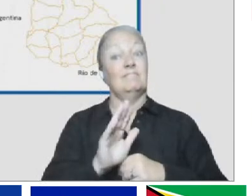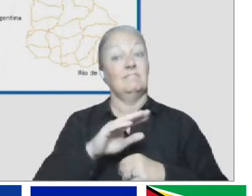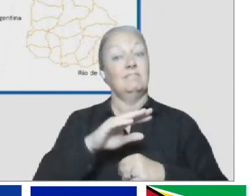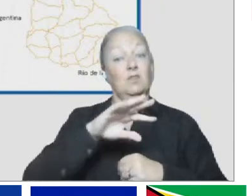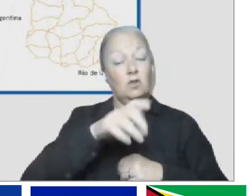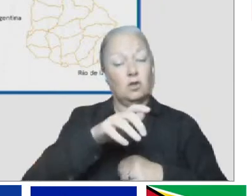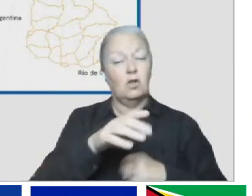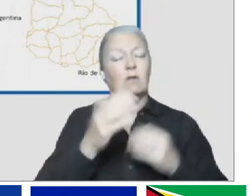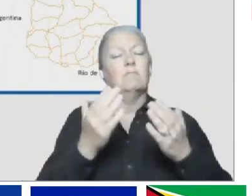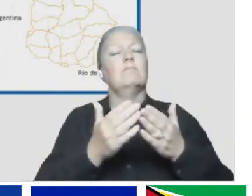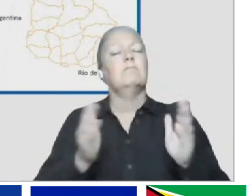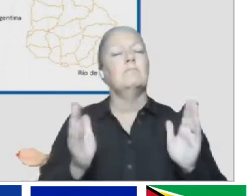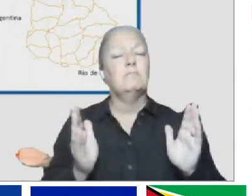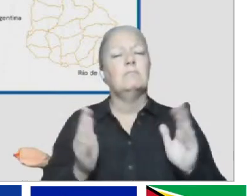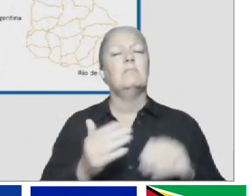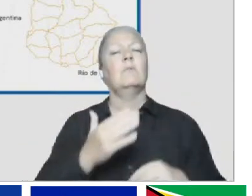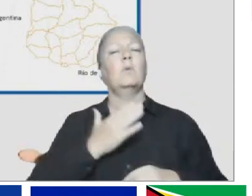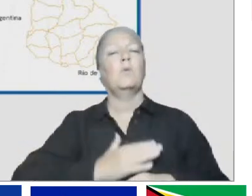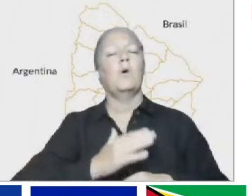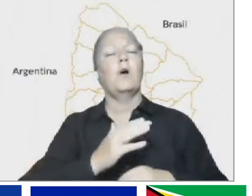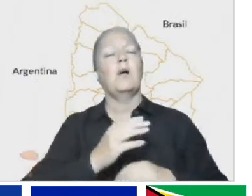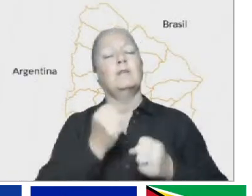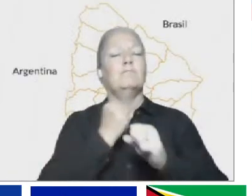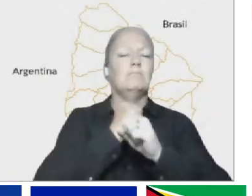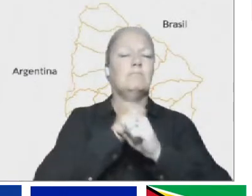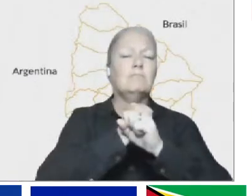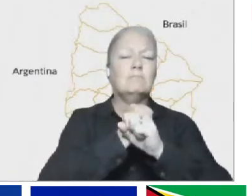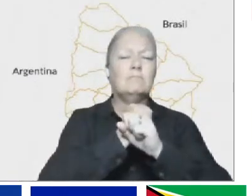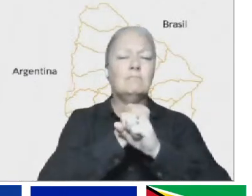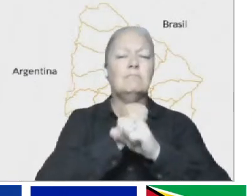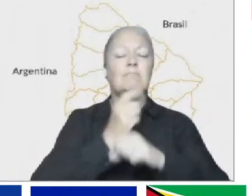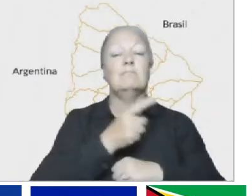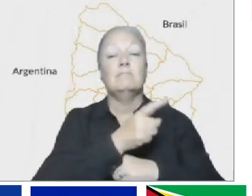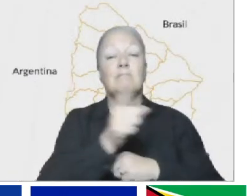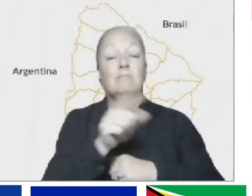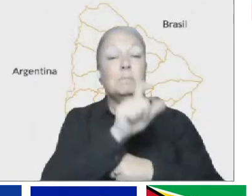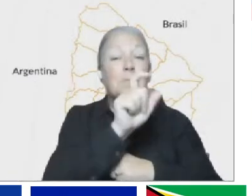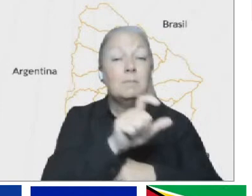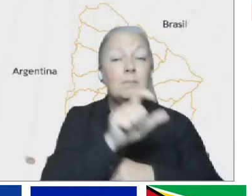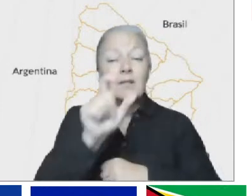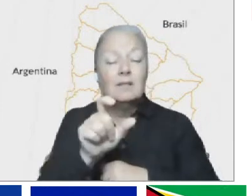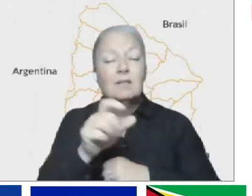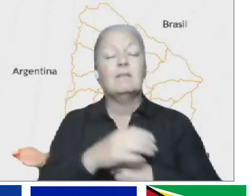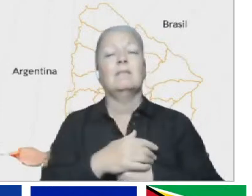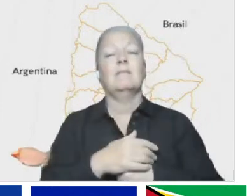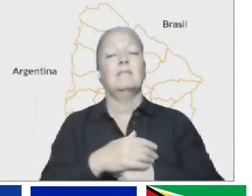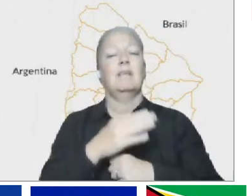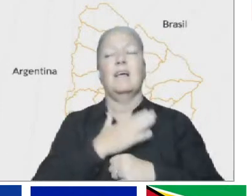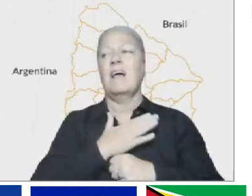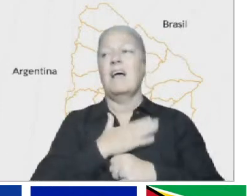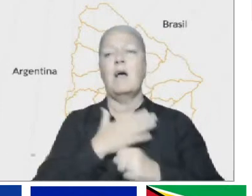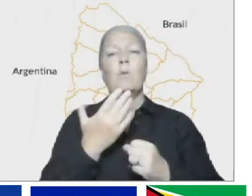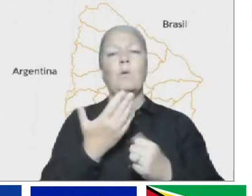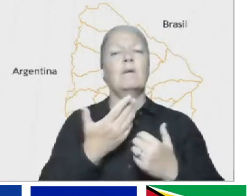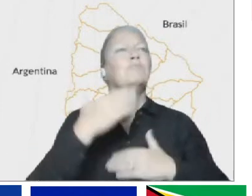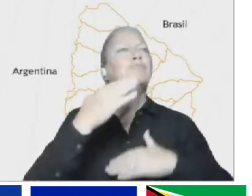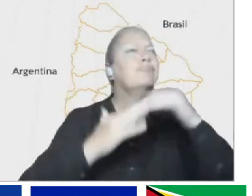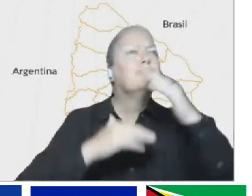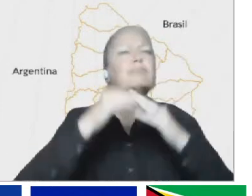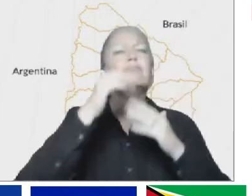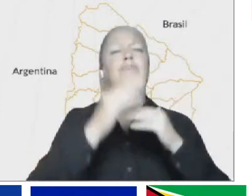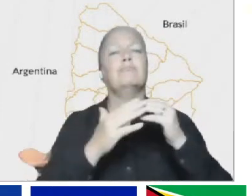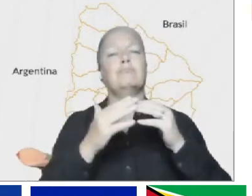people, assets, meaning critical infrastructure, and the environment. As you may see in this